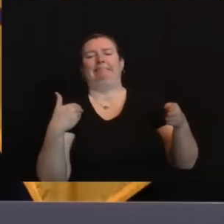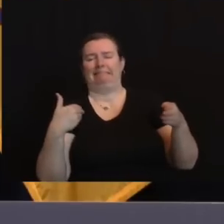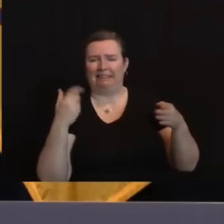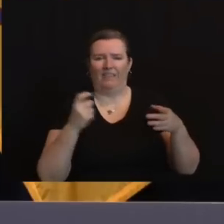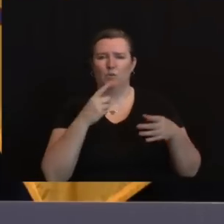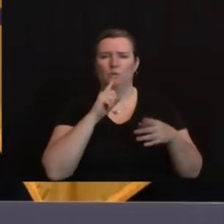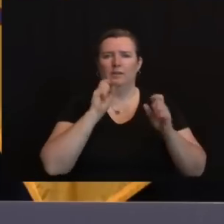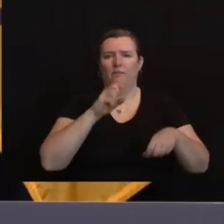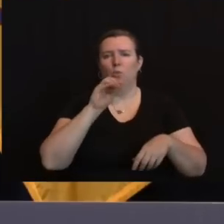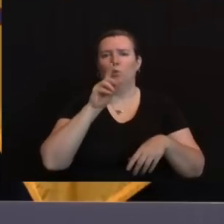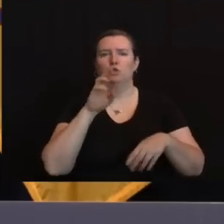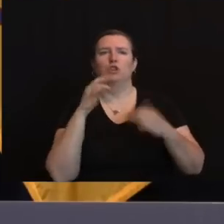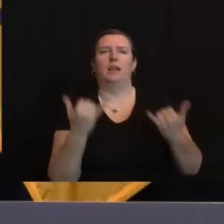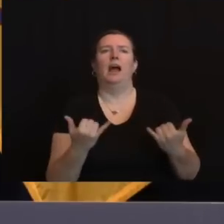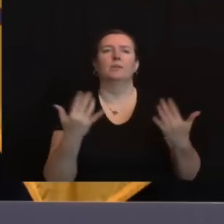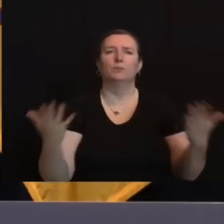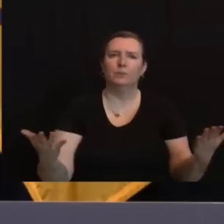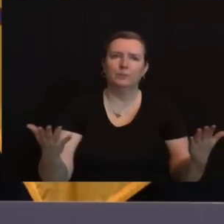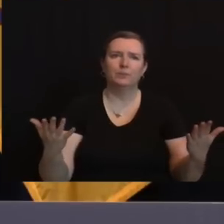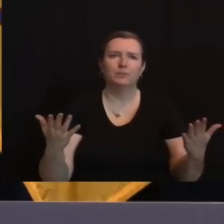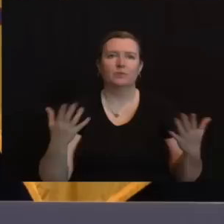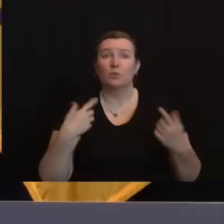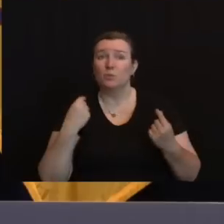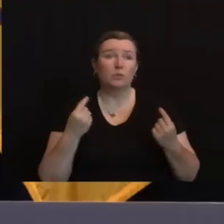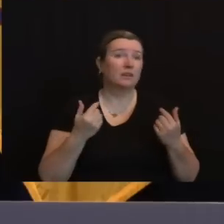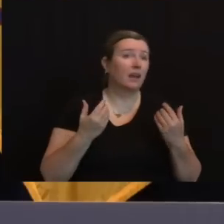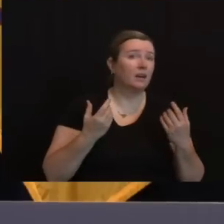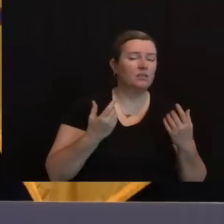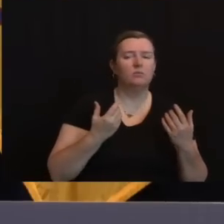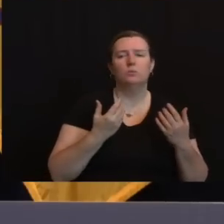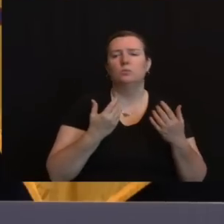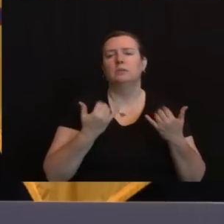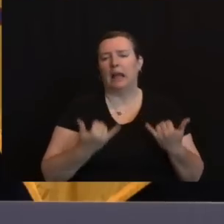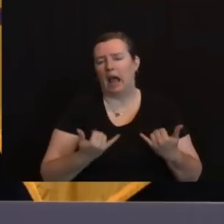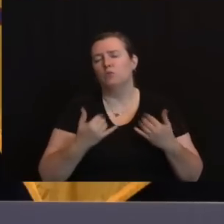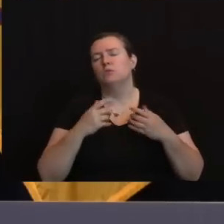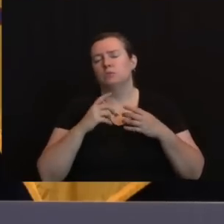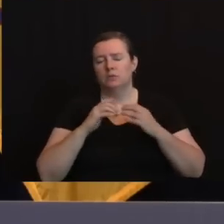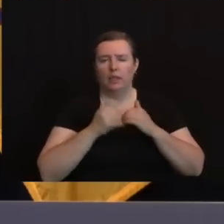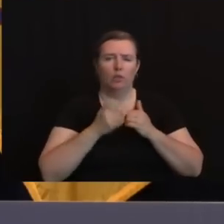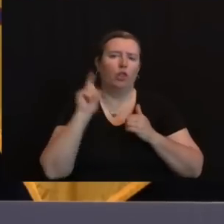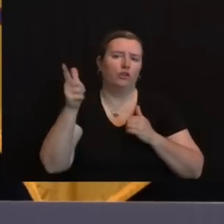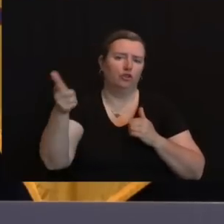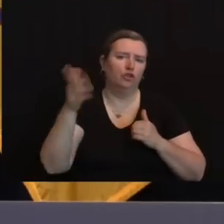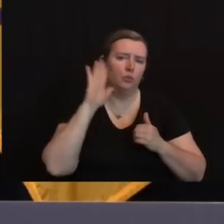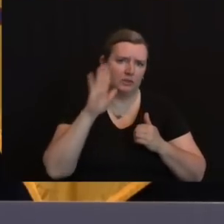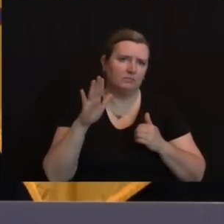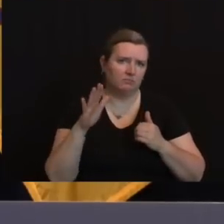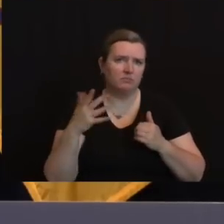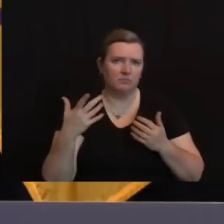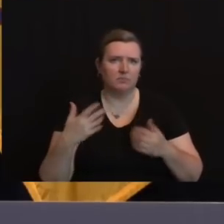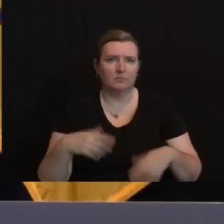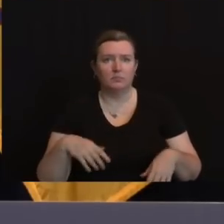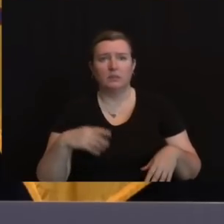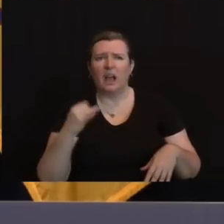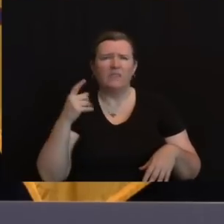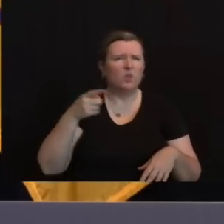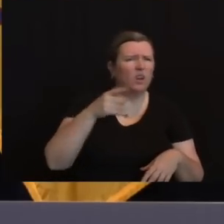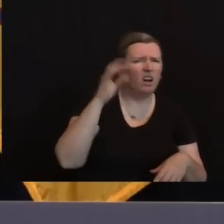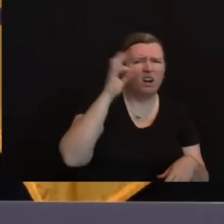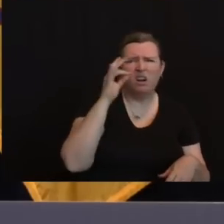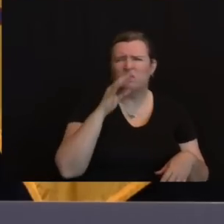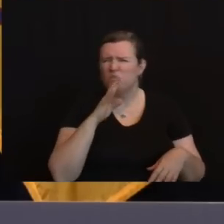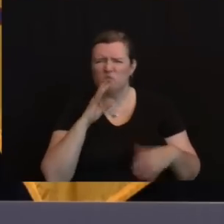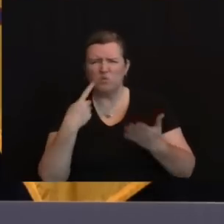announce it quickly and then fill in the details as we go forward. And again, I want to repeat for everybody, in case you're not familiar with